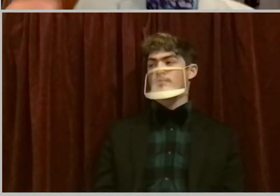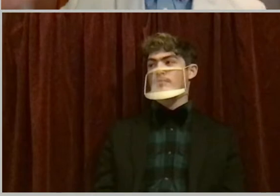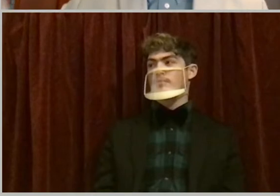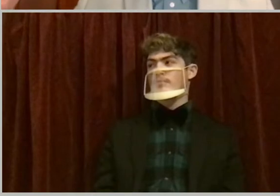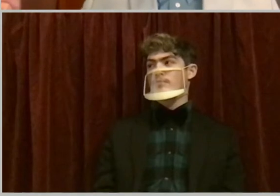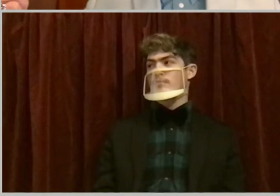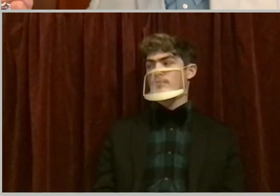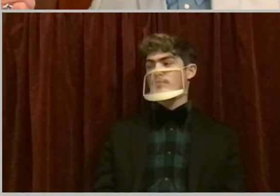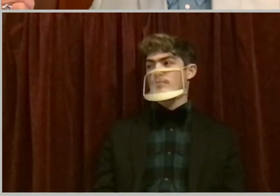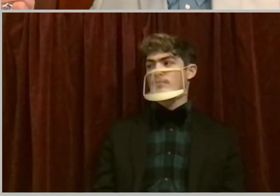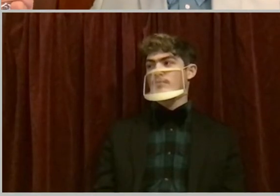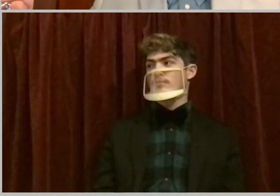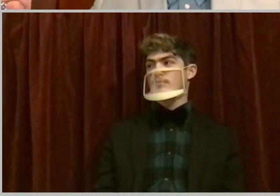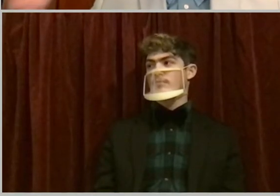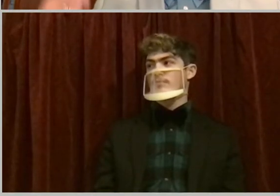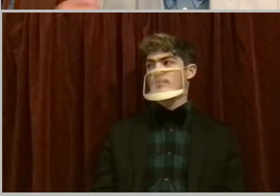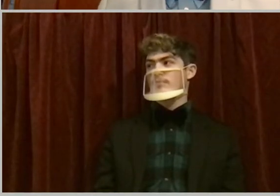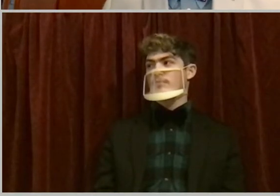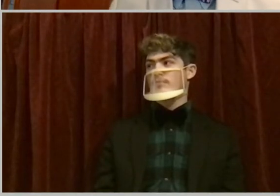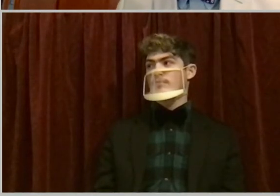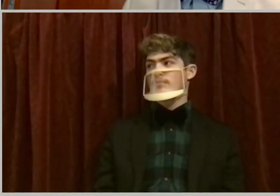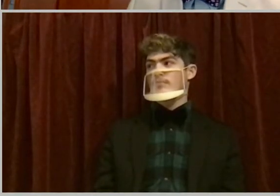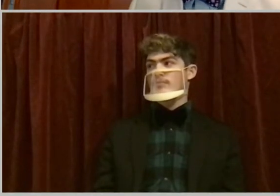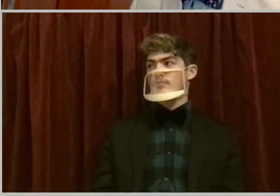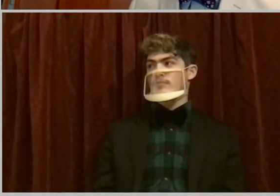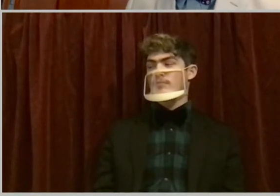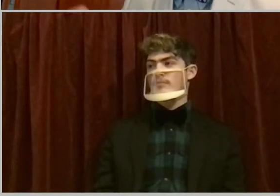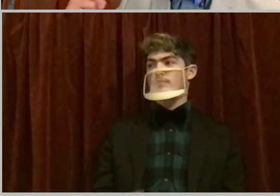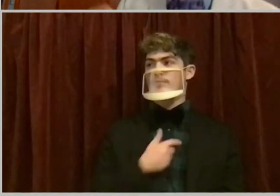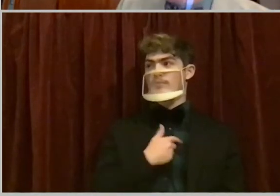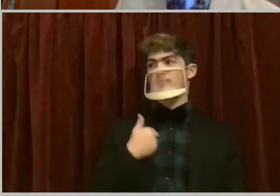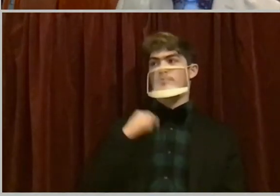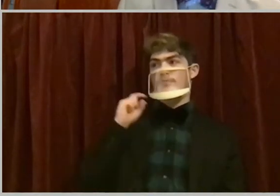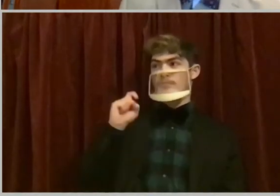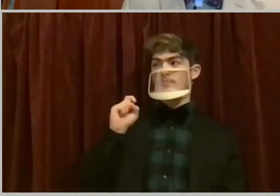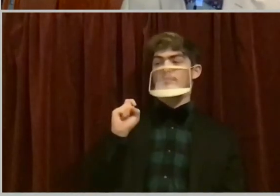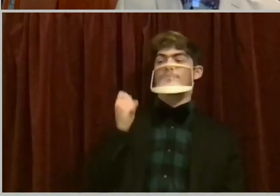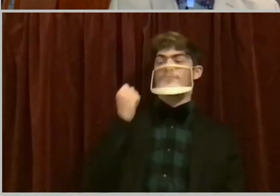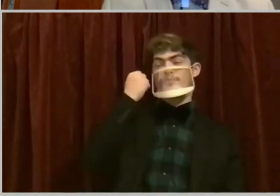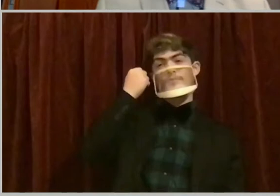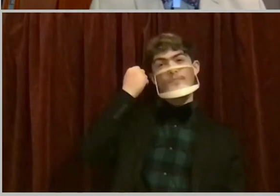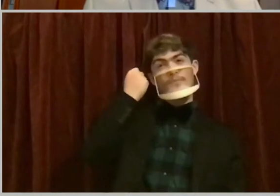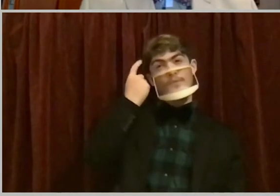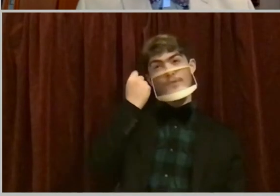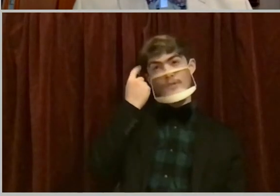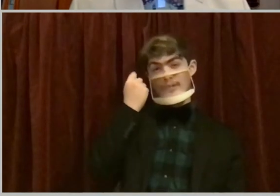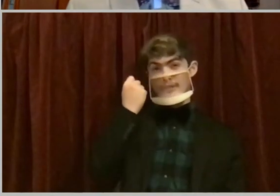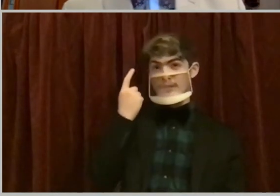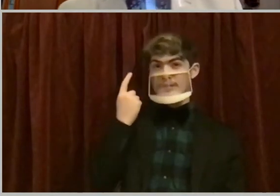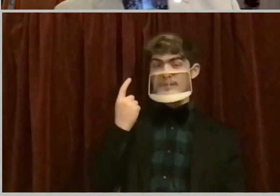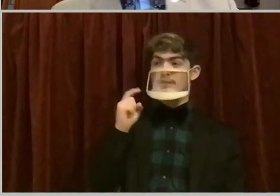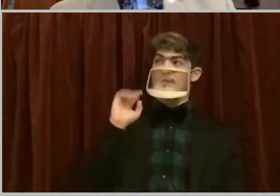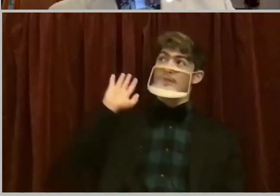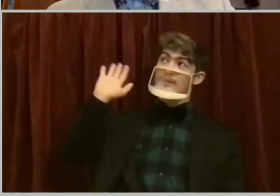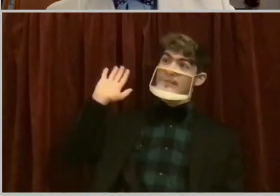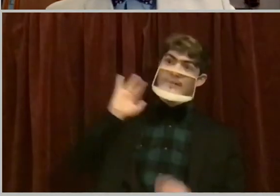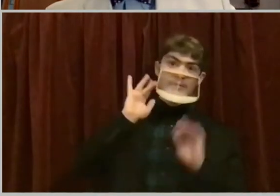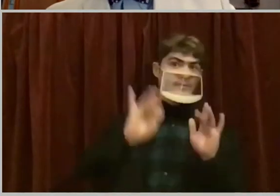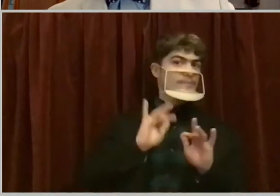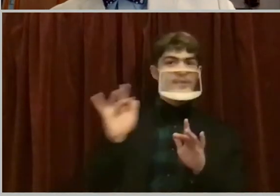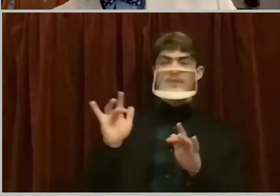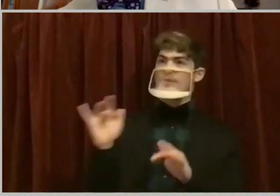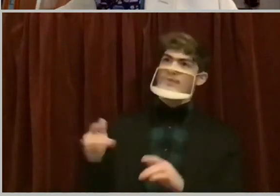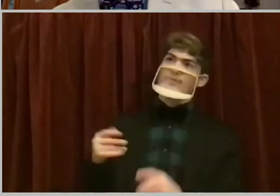moved by it, we need to first rely and bank on the fact that his compassion